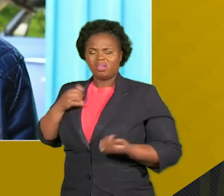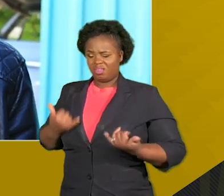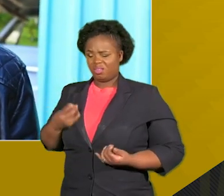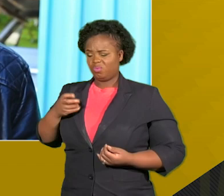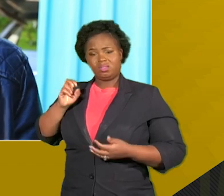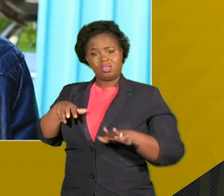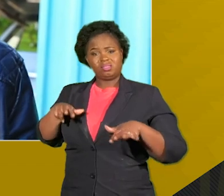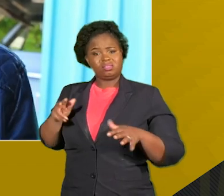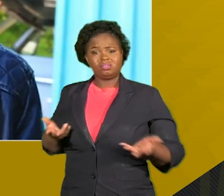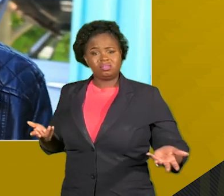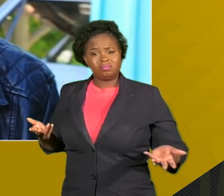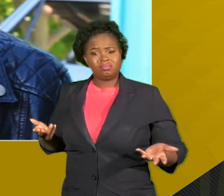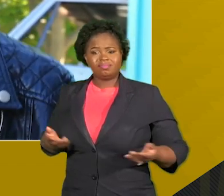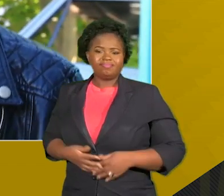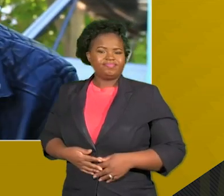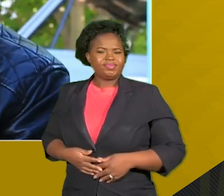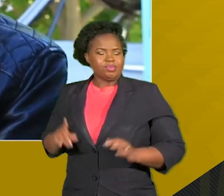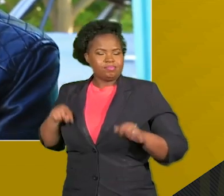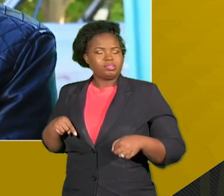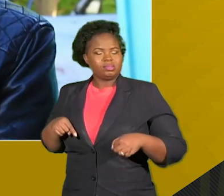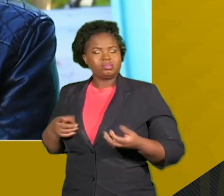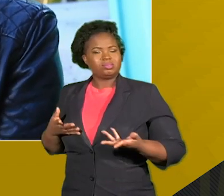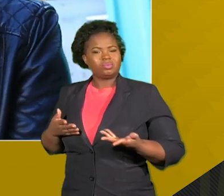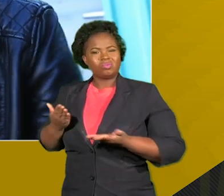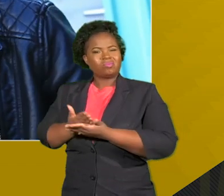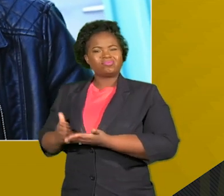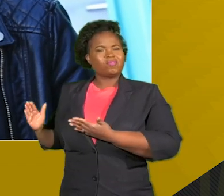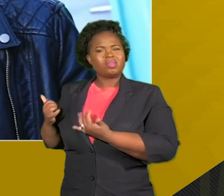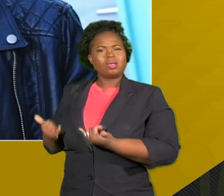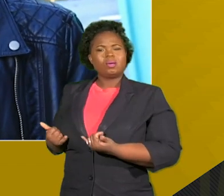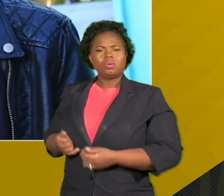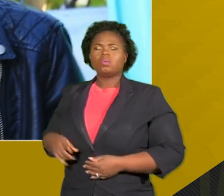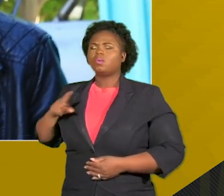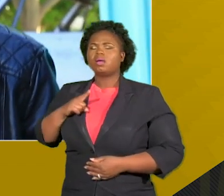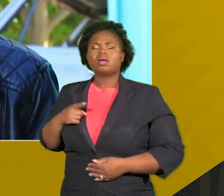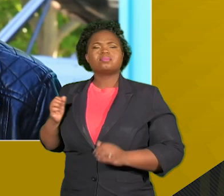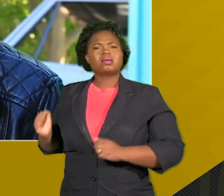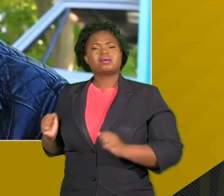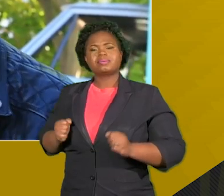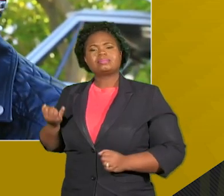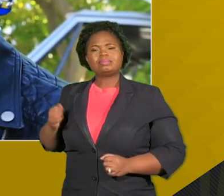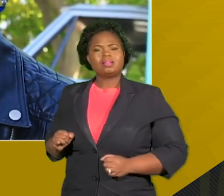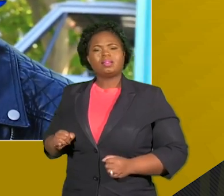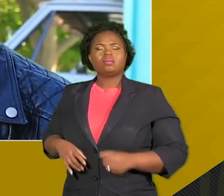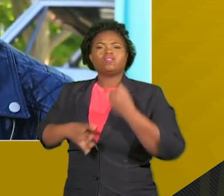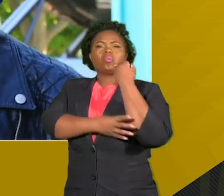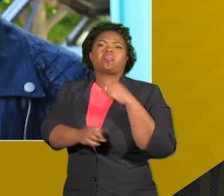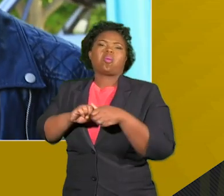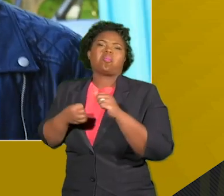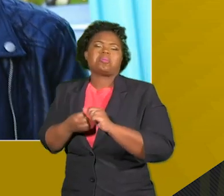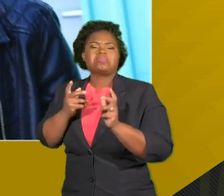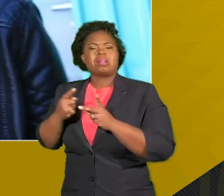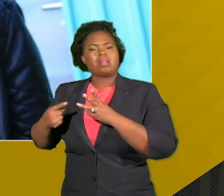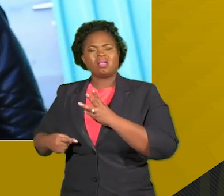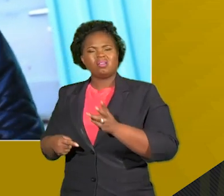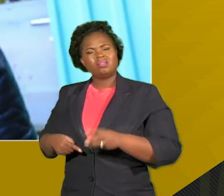2018. I mean, you know, we should be past that era where we still have to eradicate problems like this. We